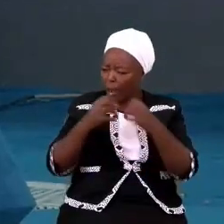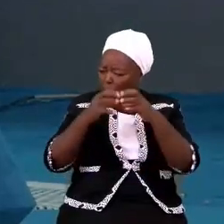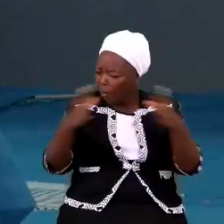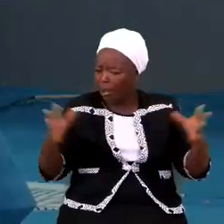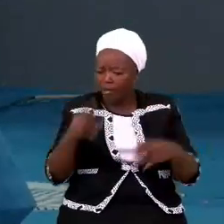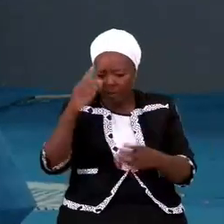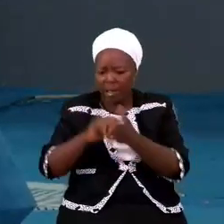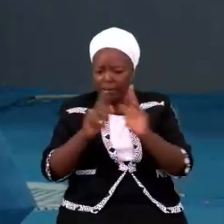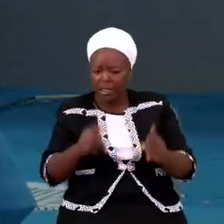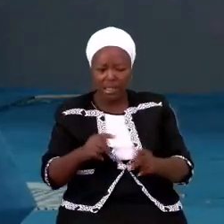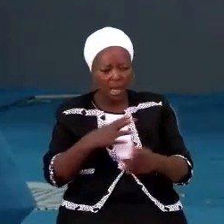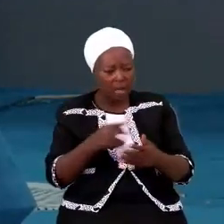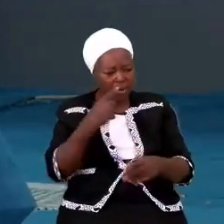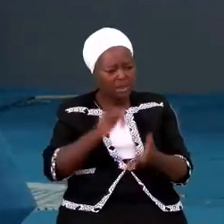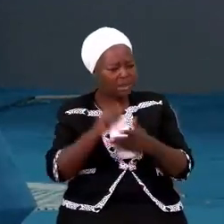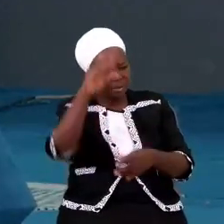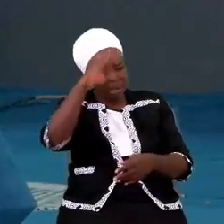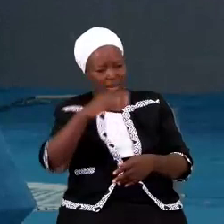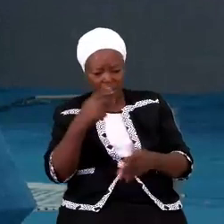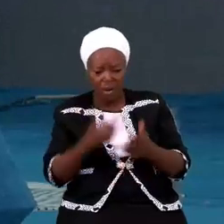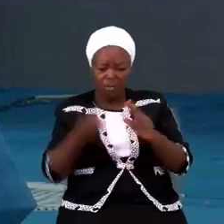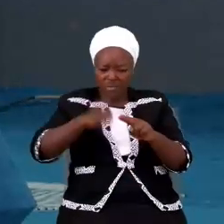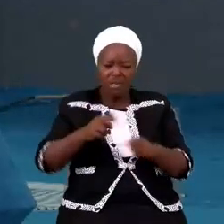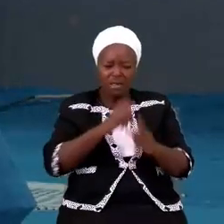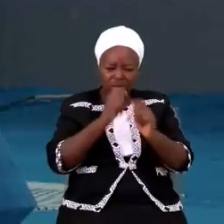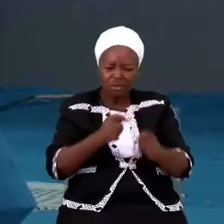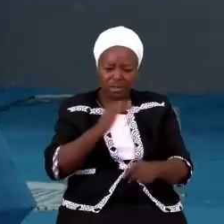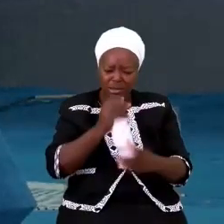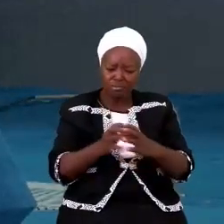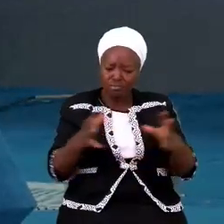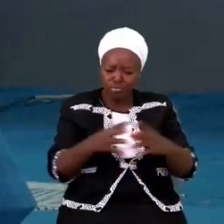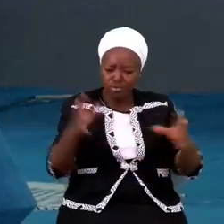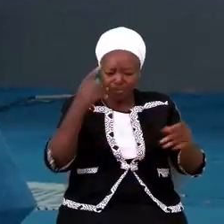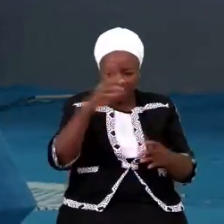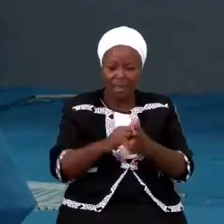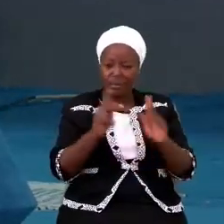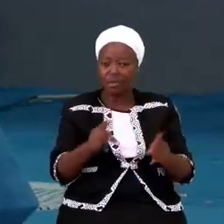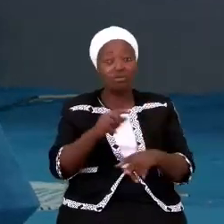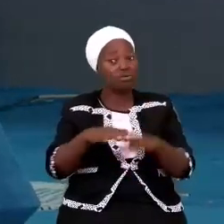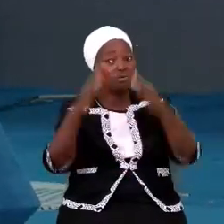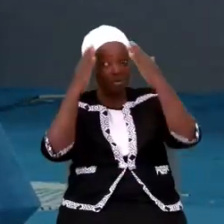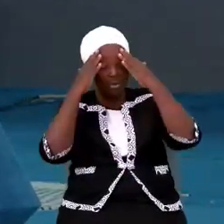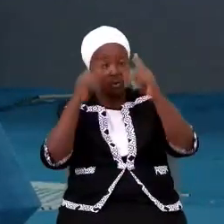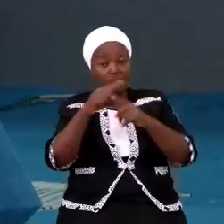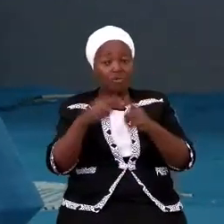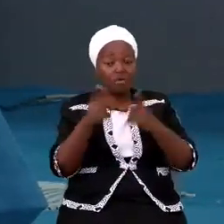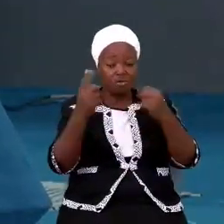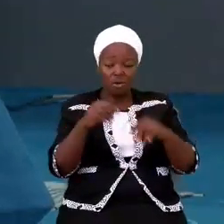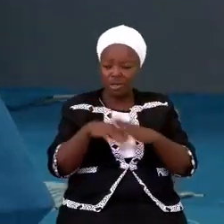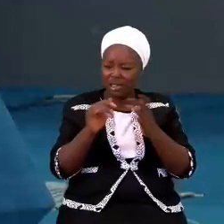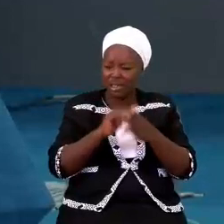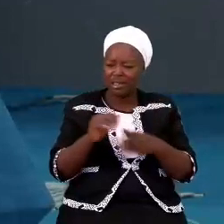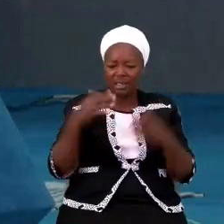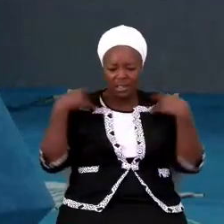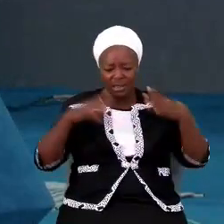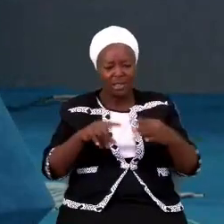when he comes in here, and there was mark him, his face with his name. So this is the man, so this